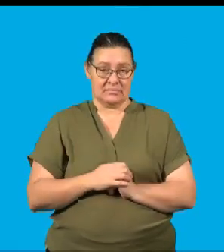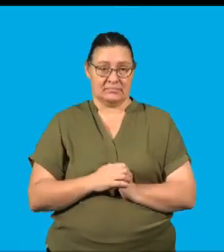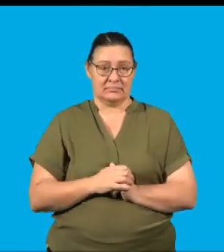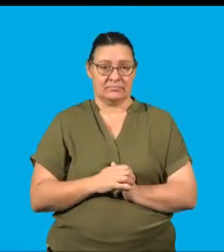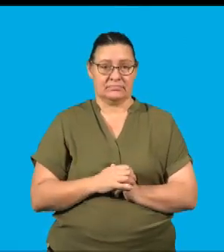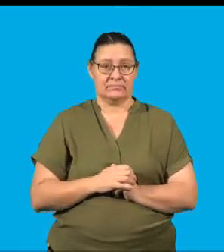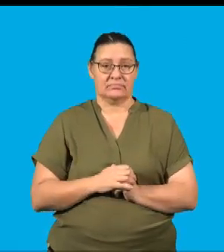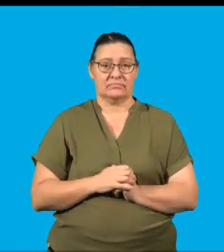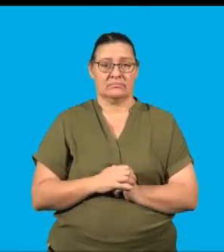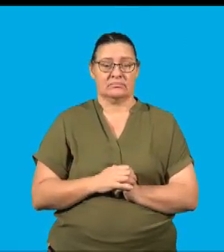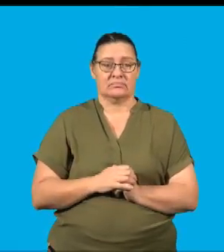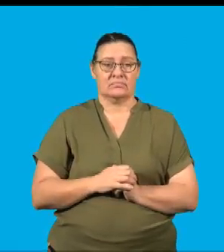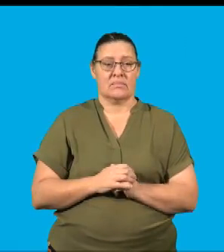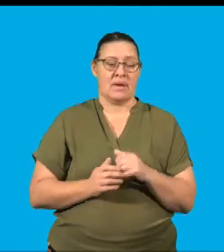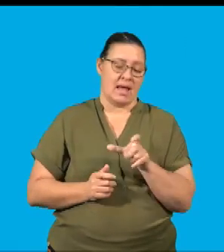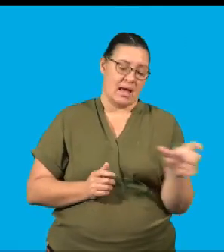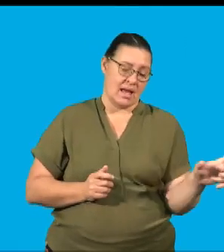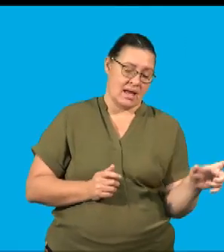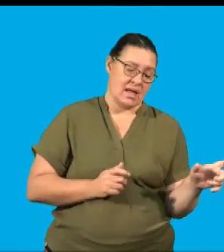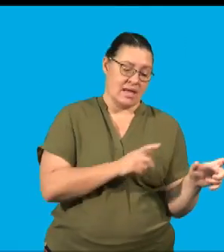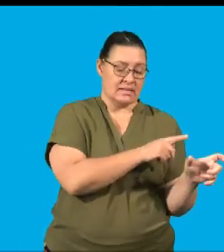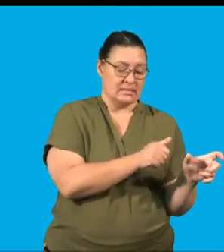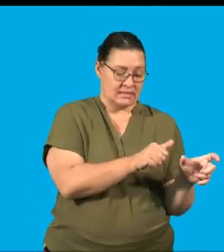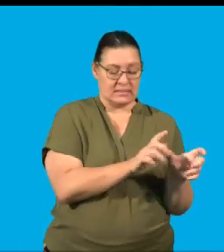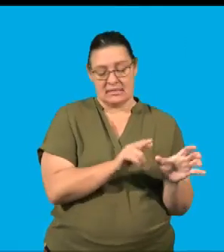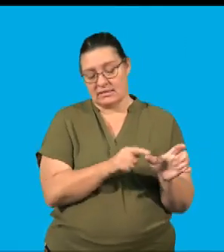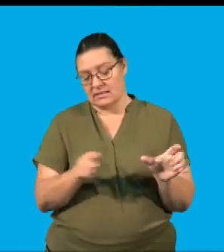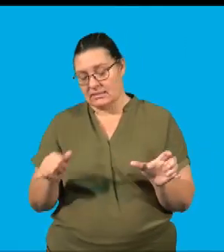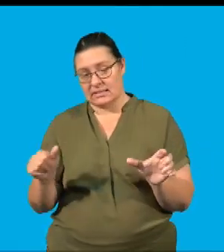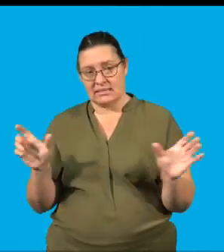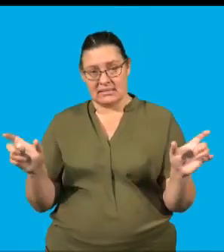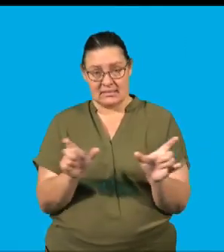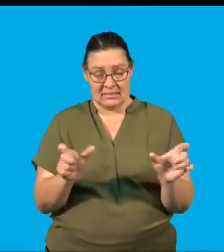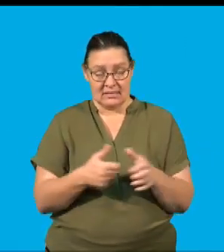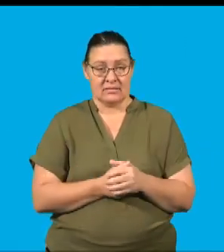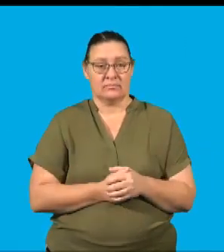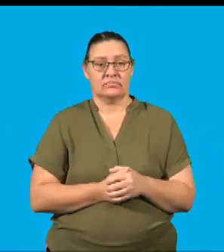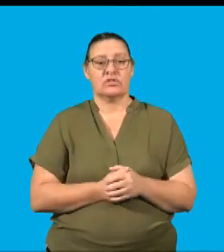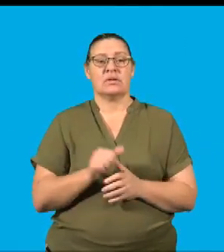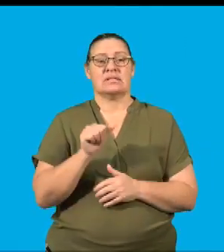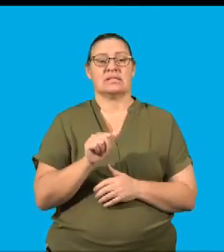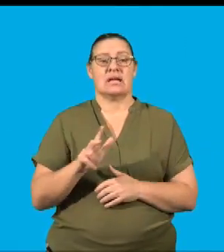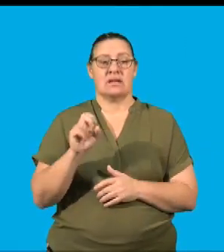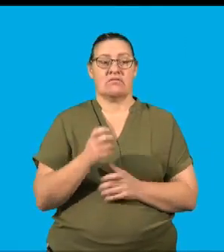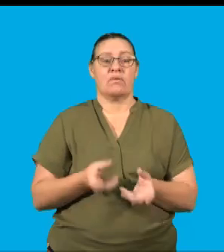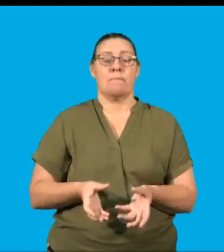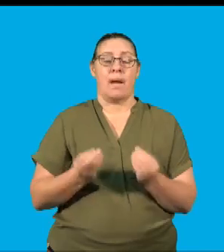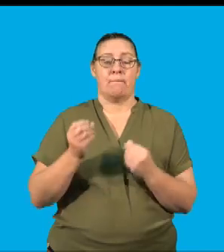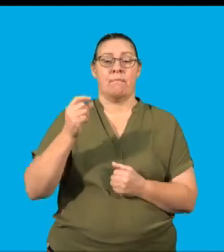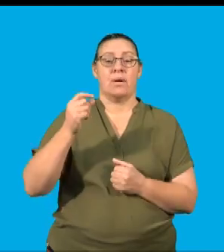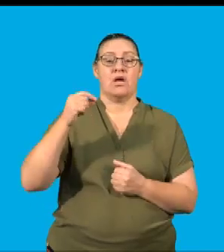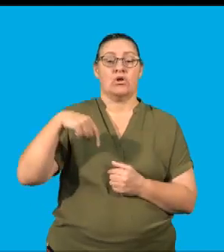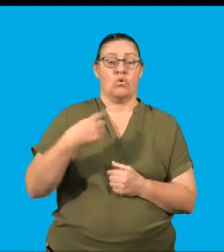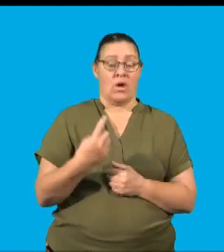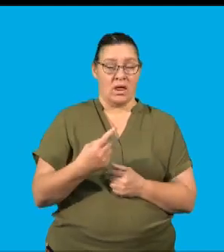value. 1, 2, 3, 4, 5, 6. That is why Q2, it is 68%. So to find